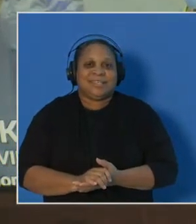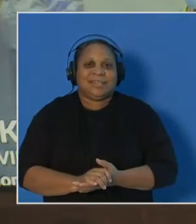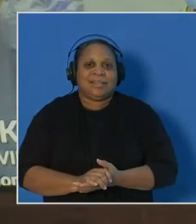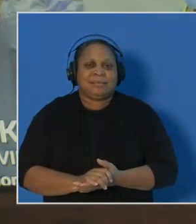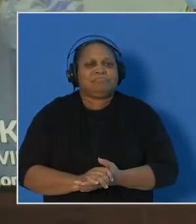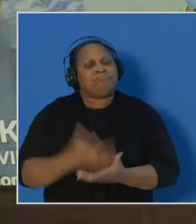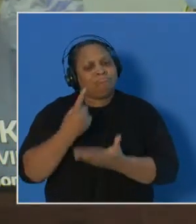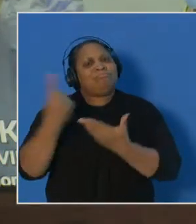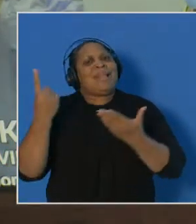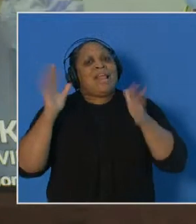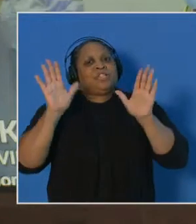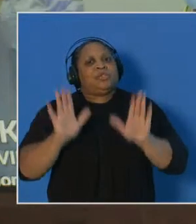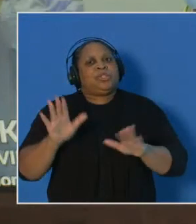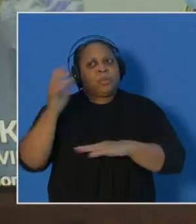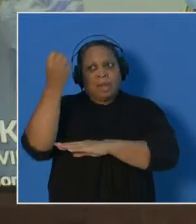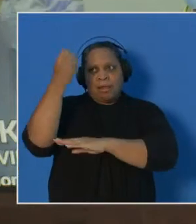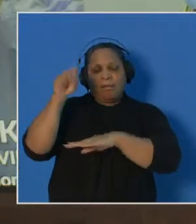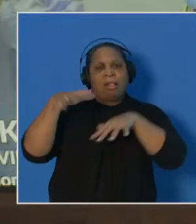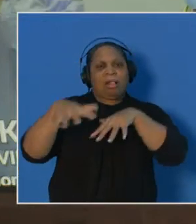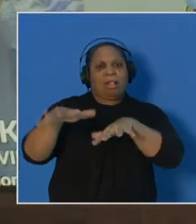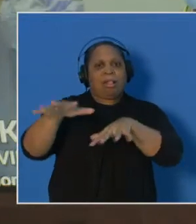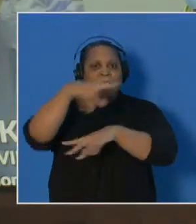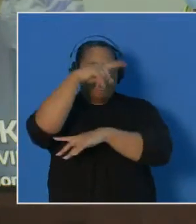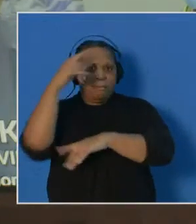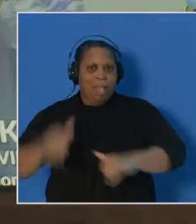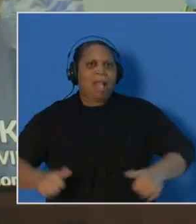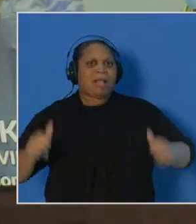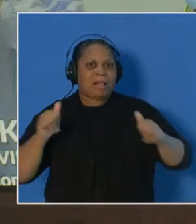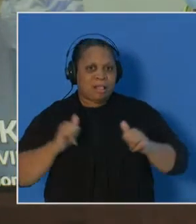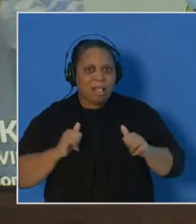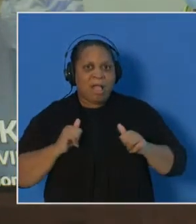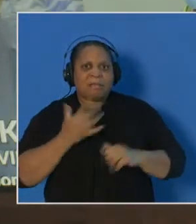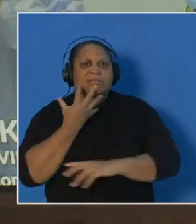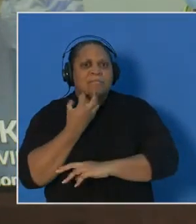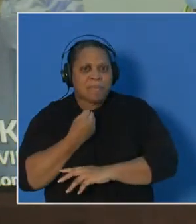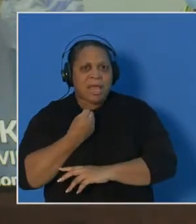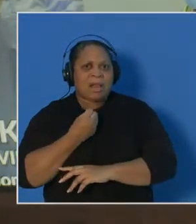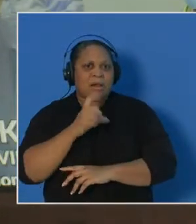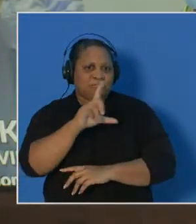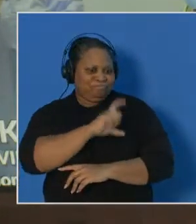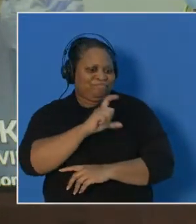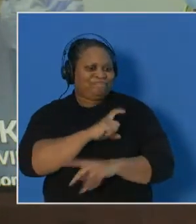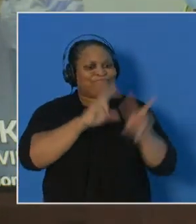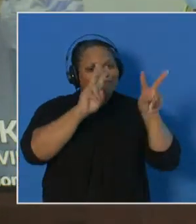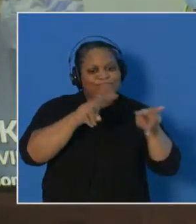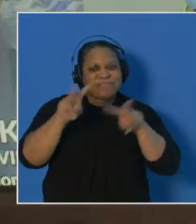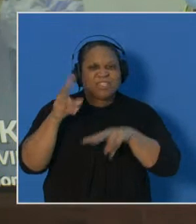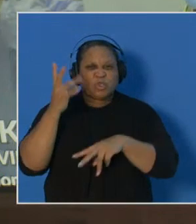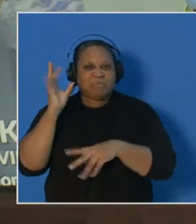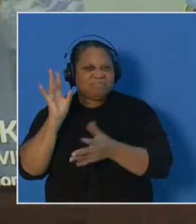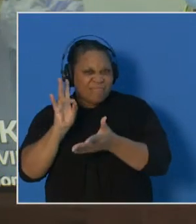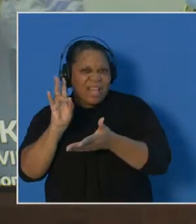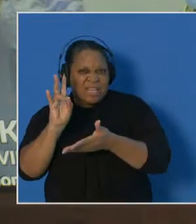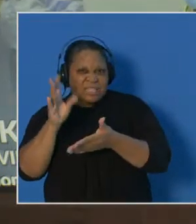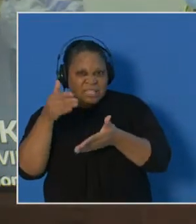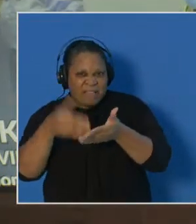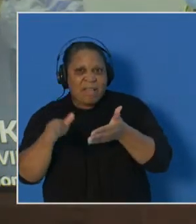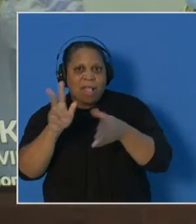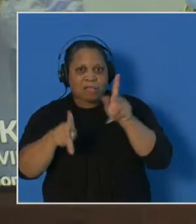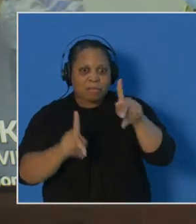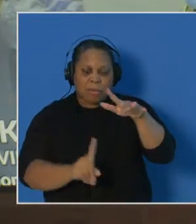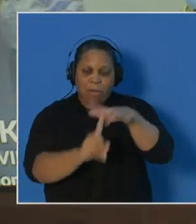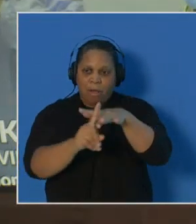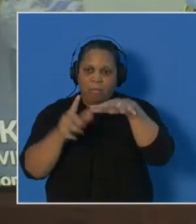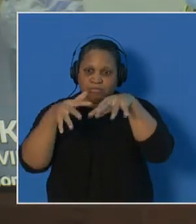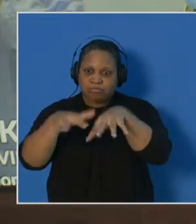Last Sunday, the Black Lives Matter March was supported by the Bermuda Police Service and saw approximately 7,000 people in attendance. It